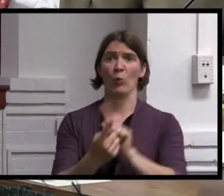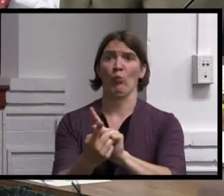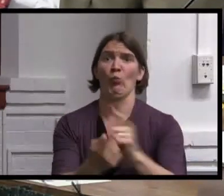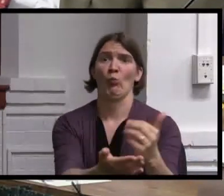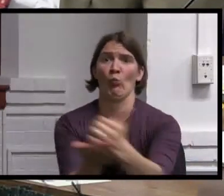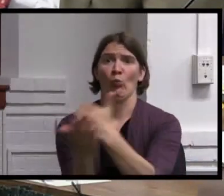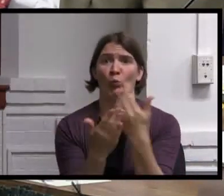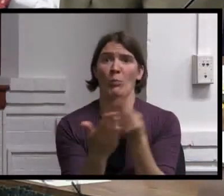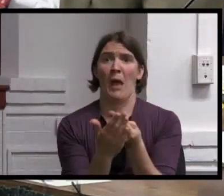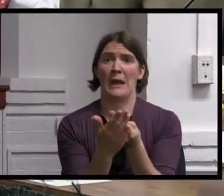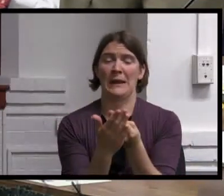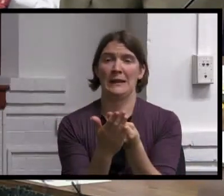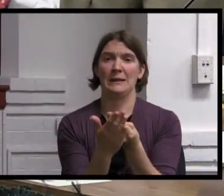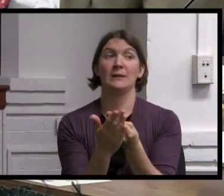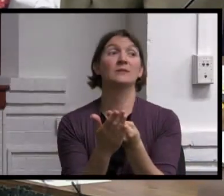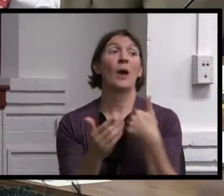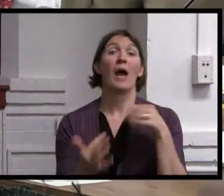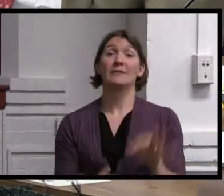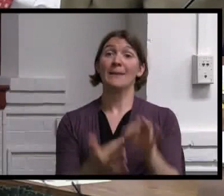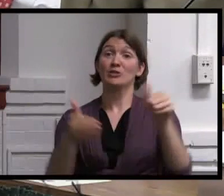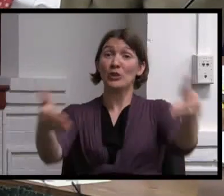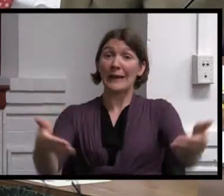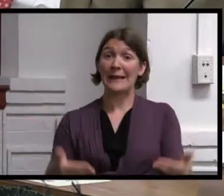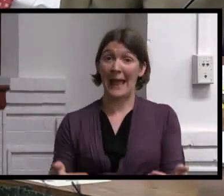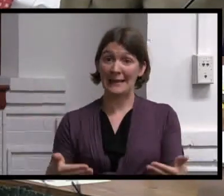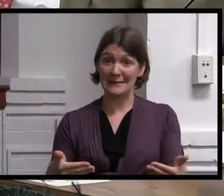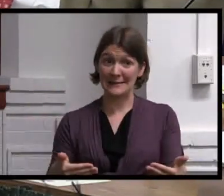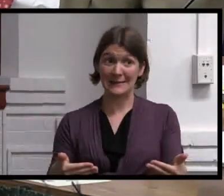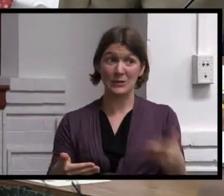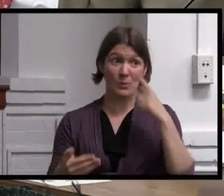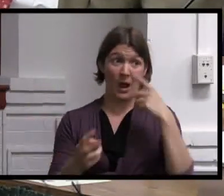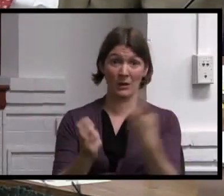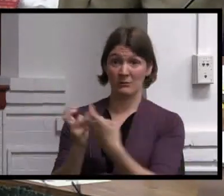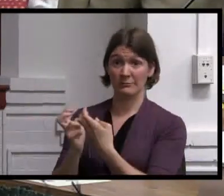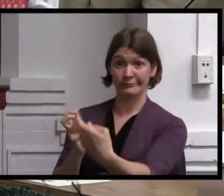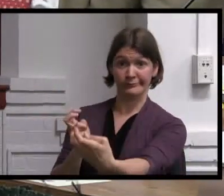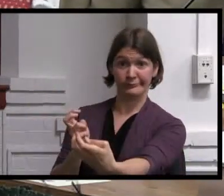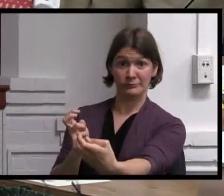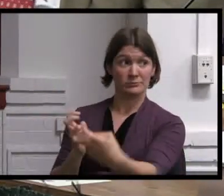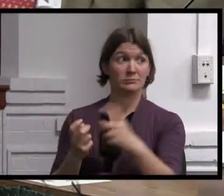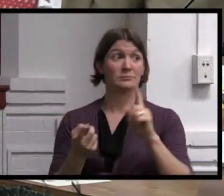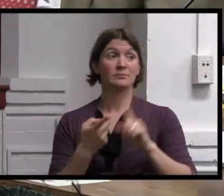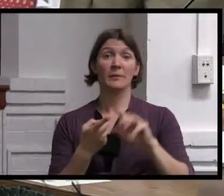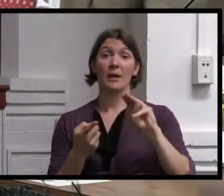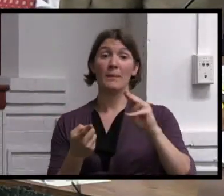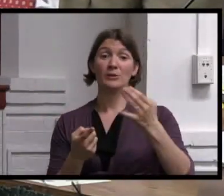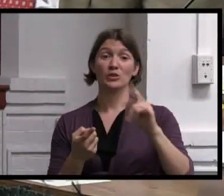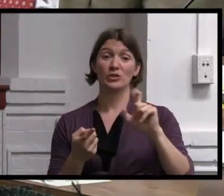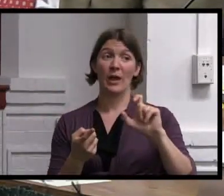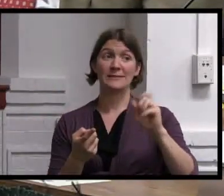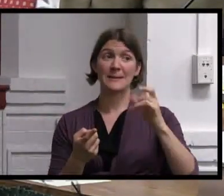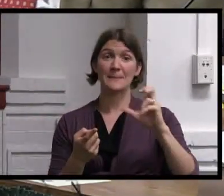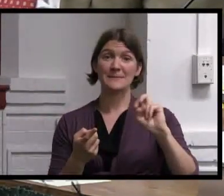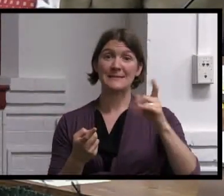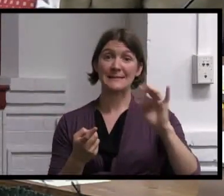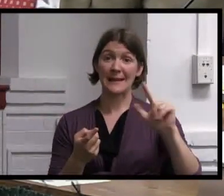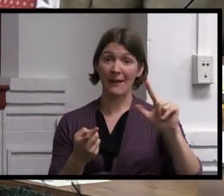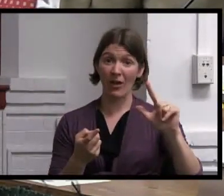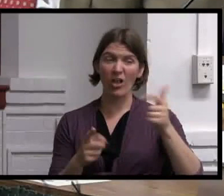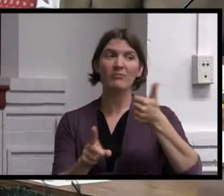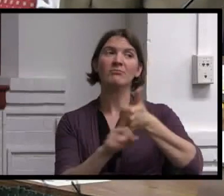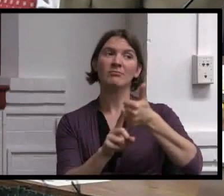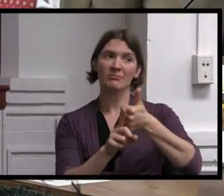what we want to do tonight, I'm going to invite, we have special guests to come up to the table. We have Michelle Simpson-Siegel, who's